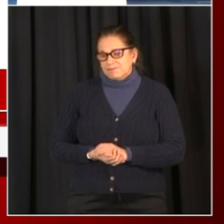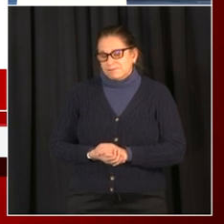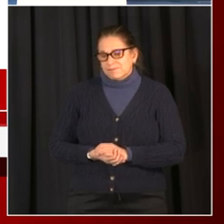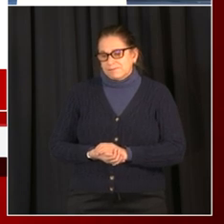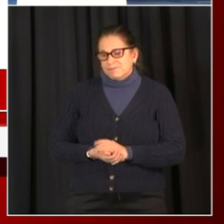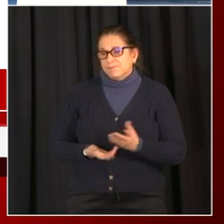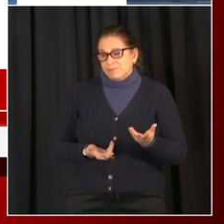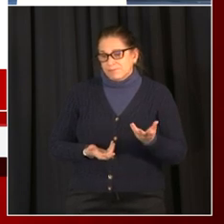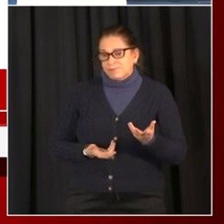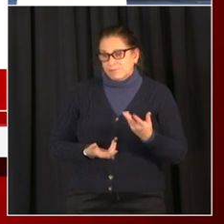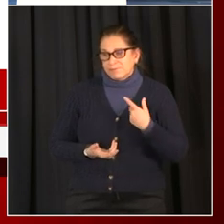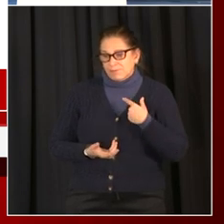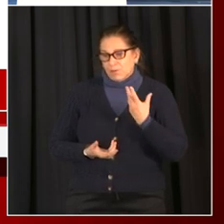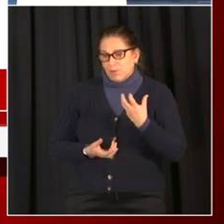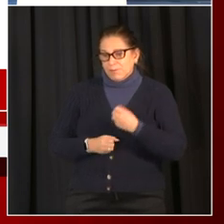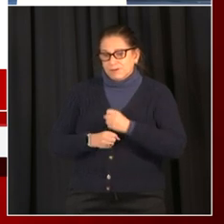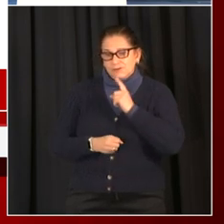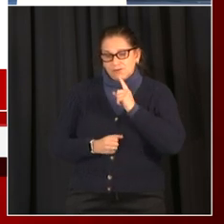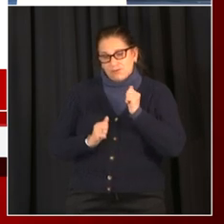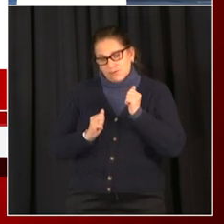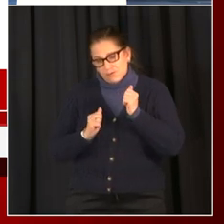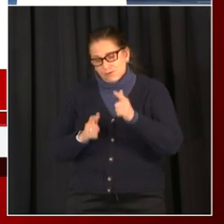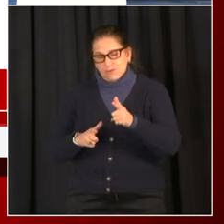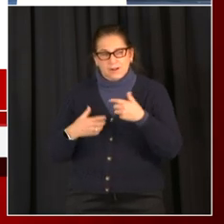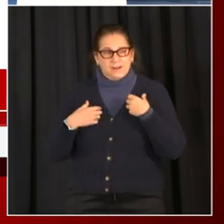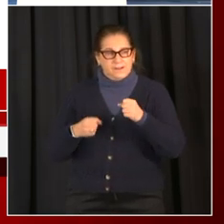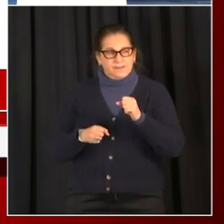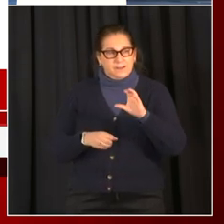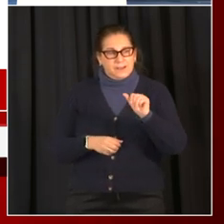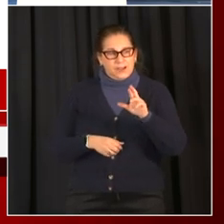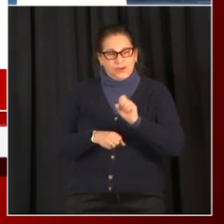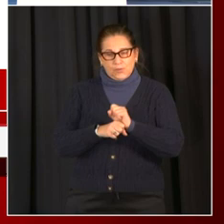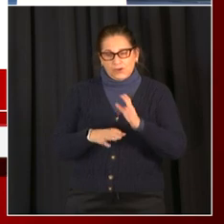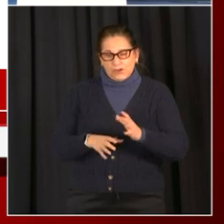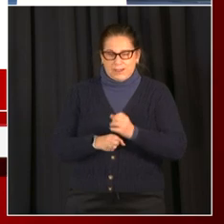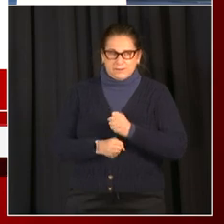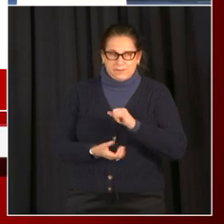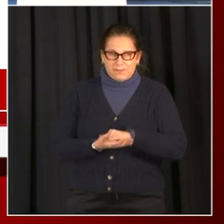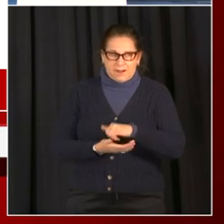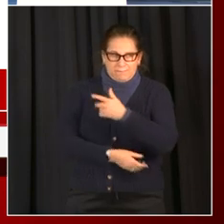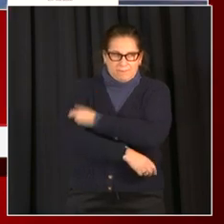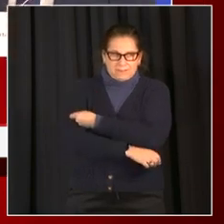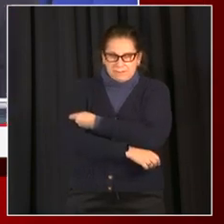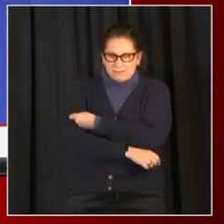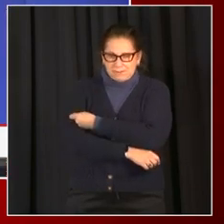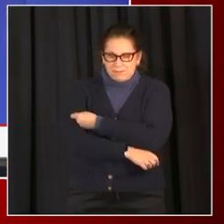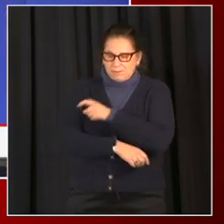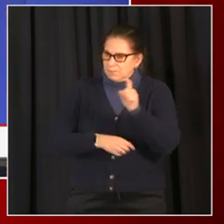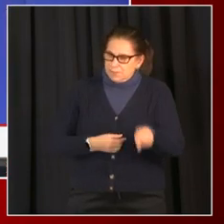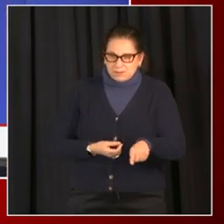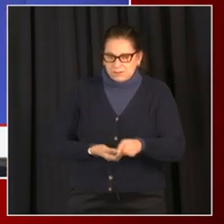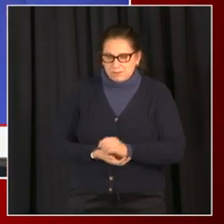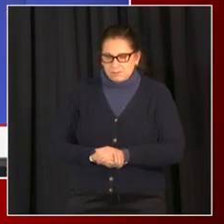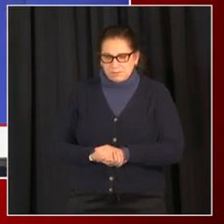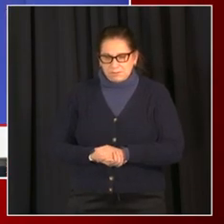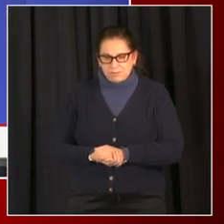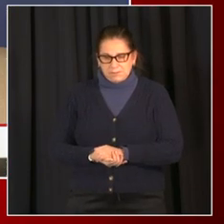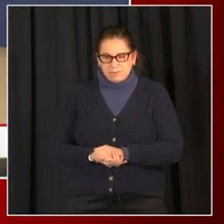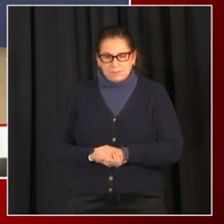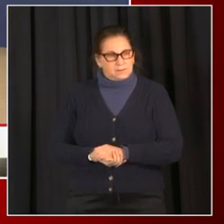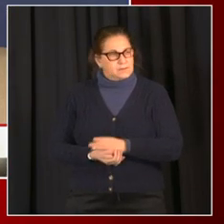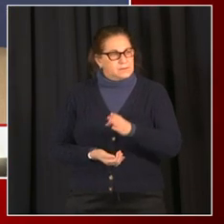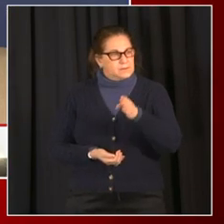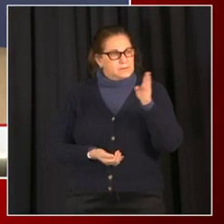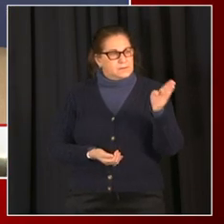What we have told them, they actually are receiving. Thank you, that's very helpful. And Mayor Bowser, some of the CARES classrooms